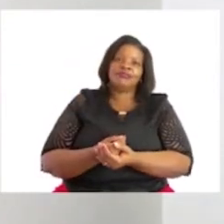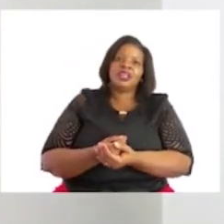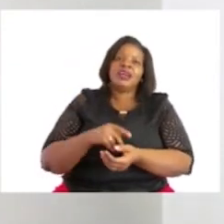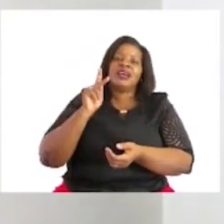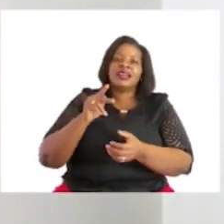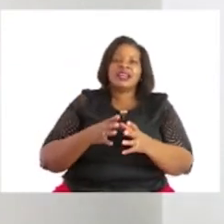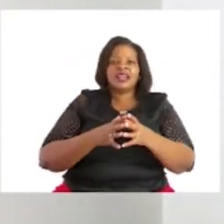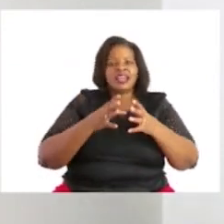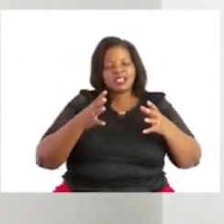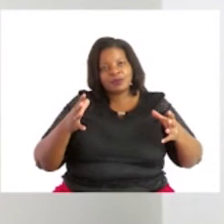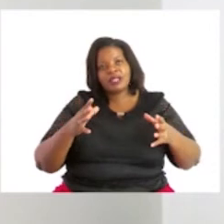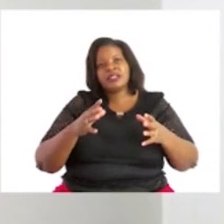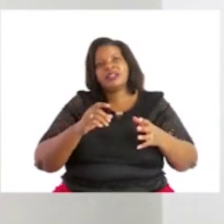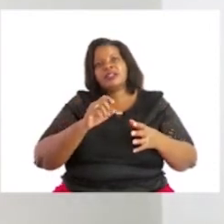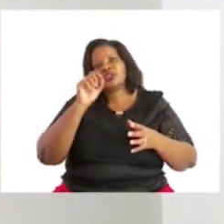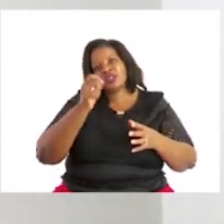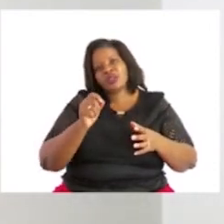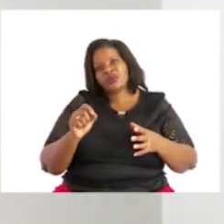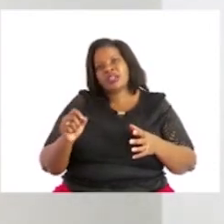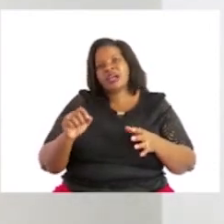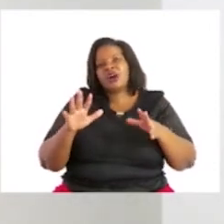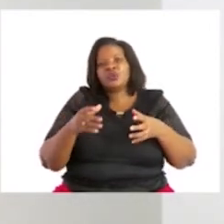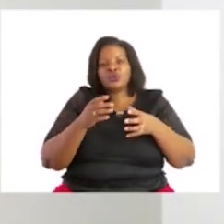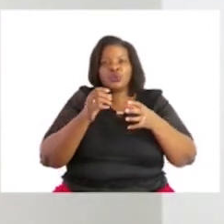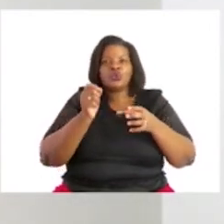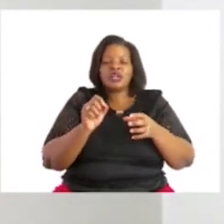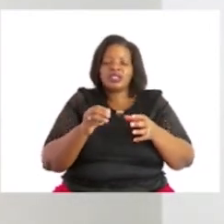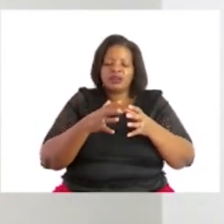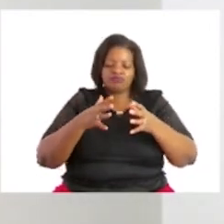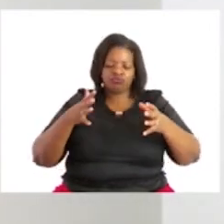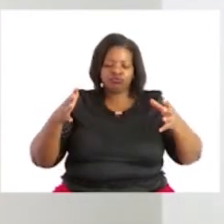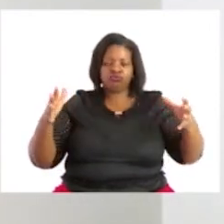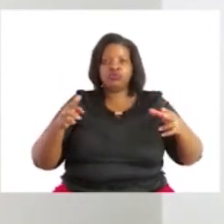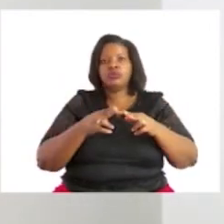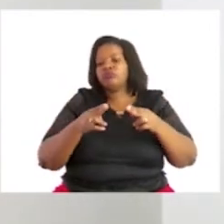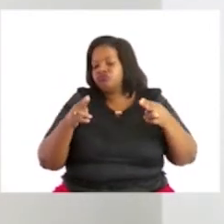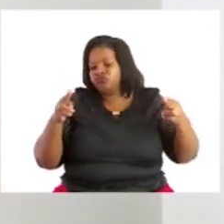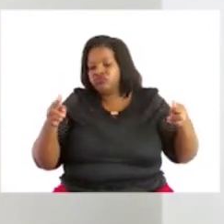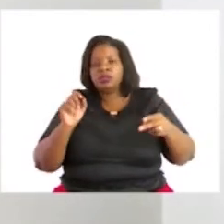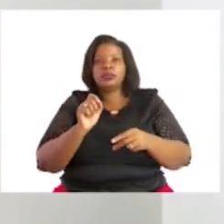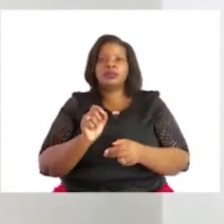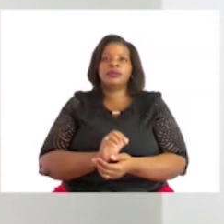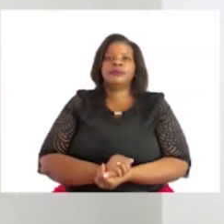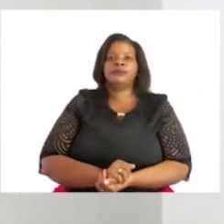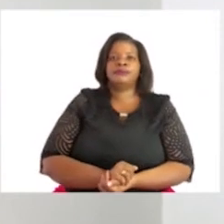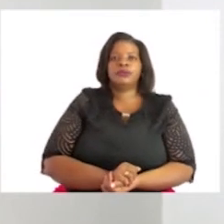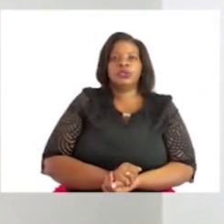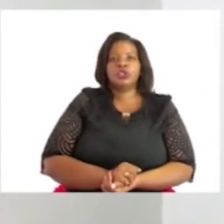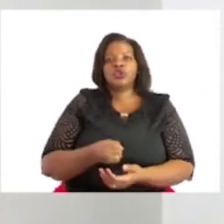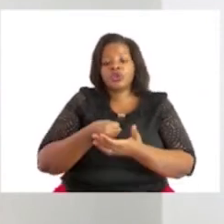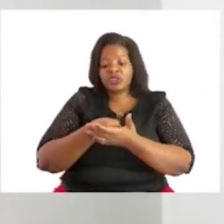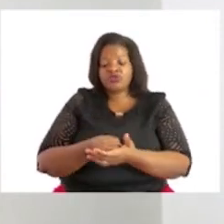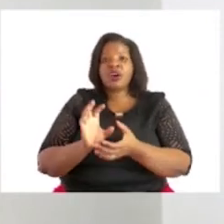And you need to expand. How do you expand this number? So you can try that